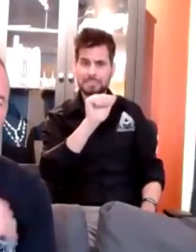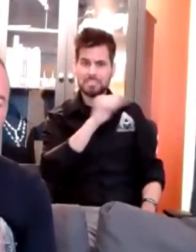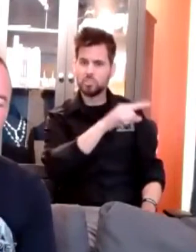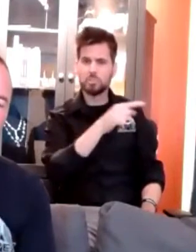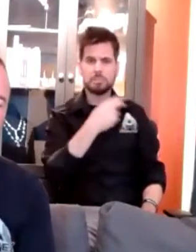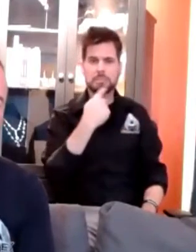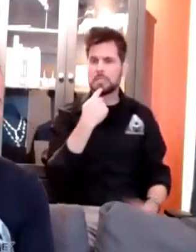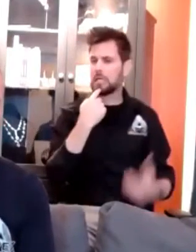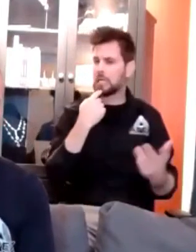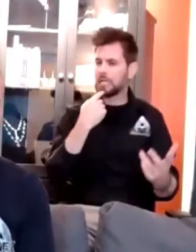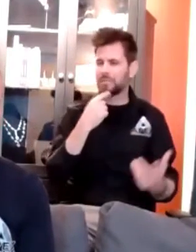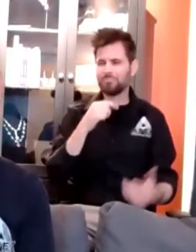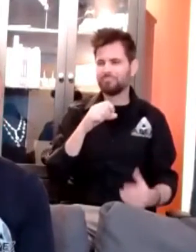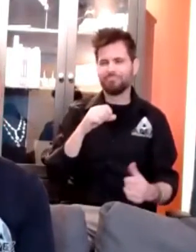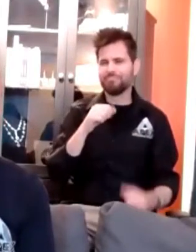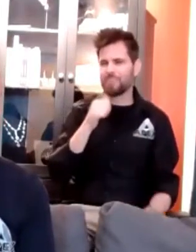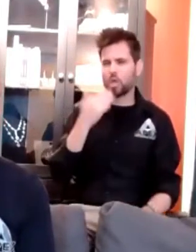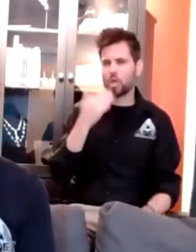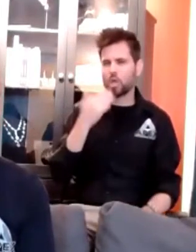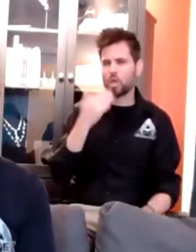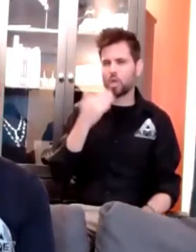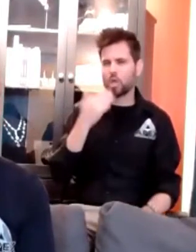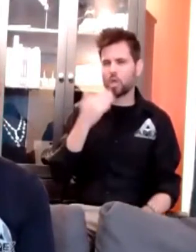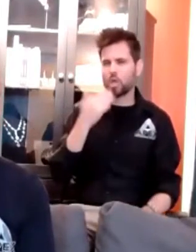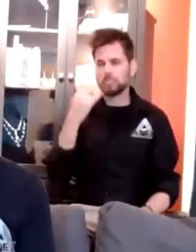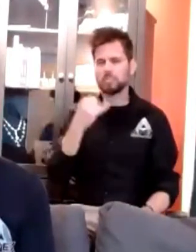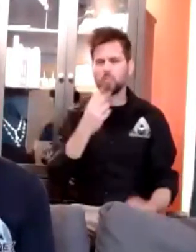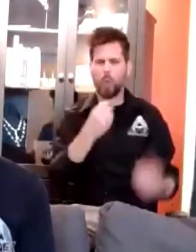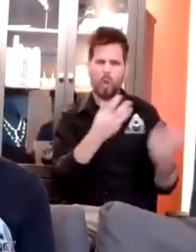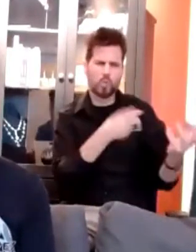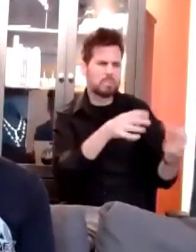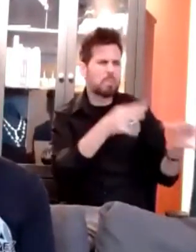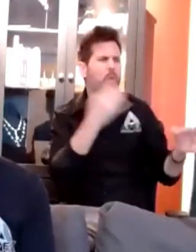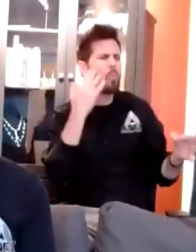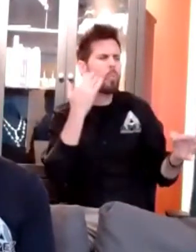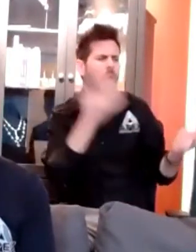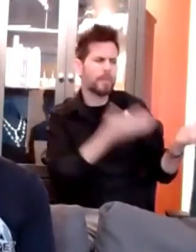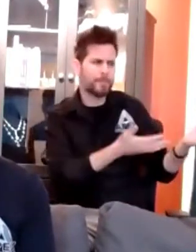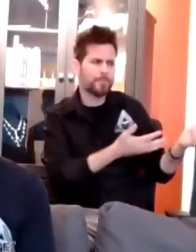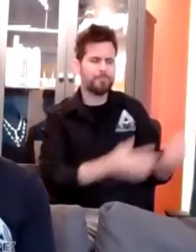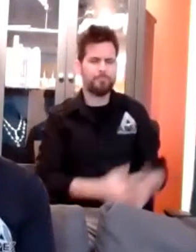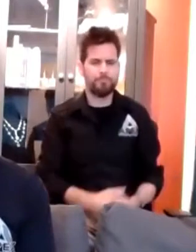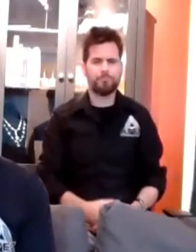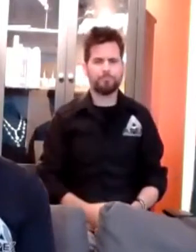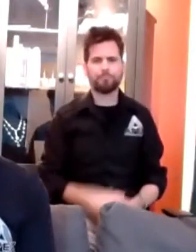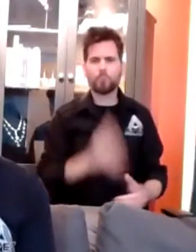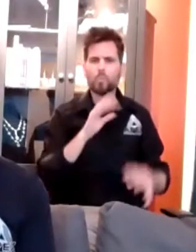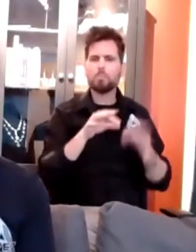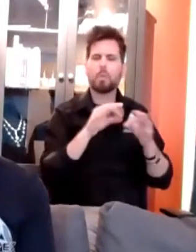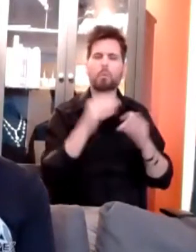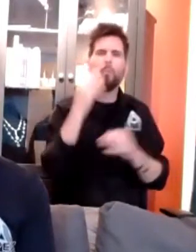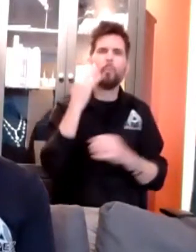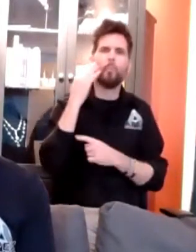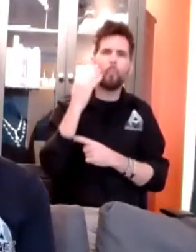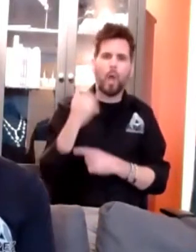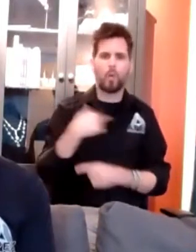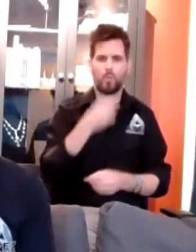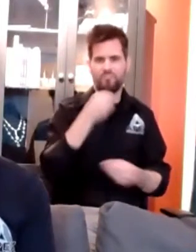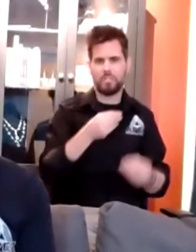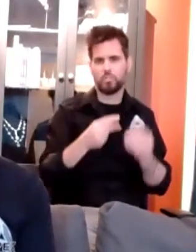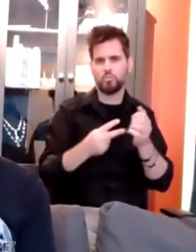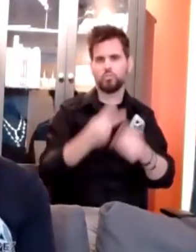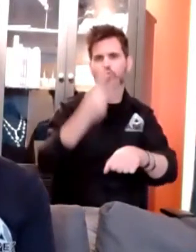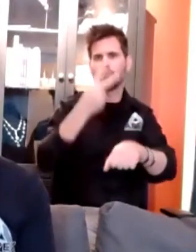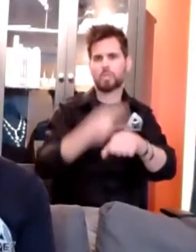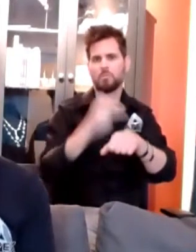that I want her to explain it, because I just thought it's great. And it tells you why twice a day instead of